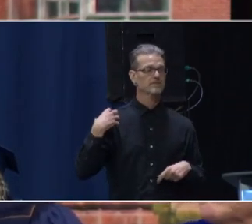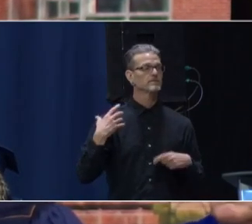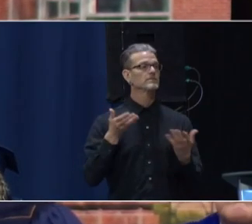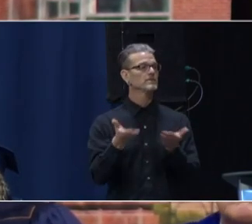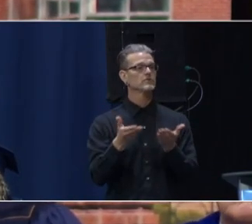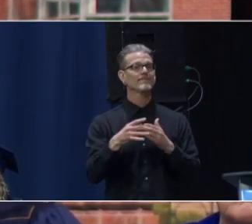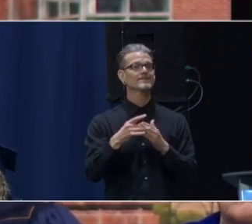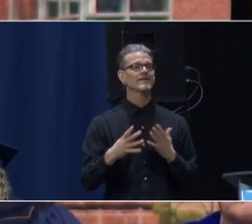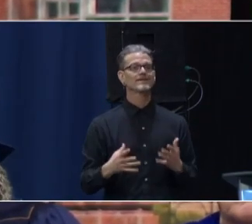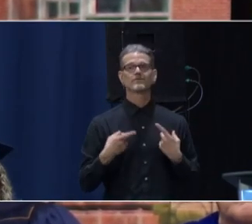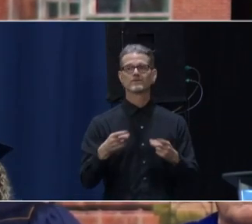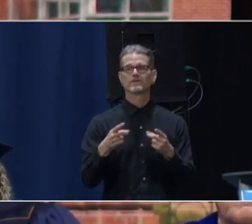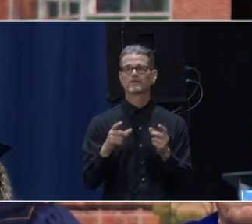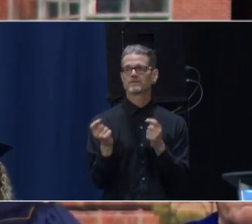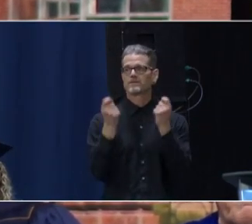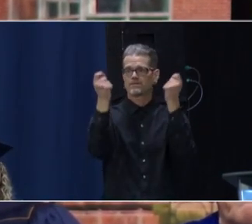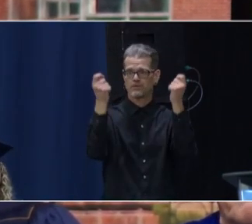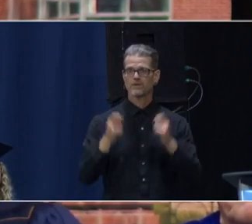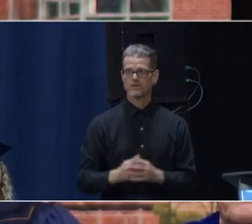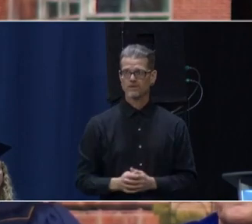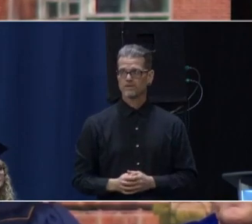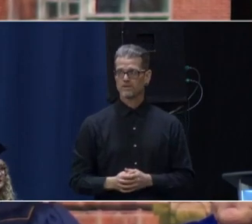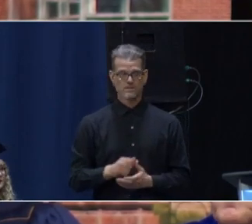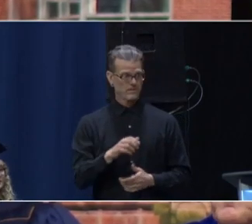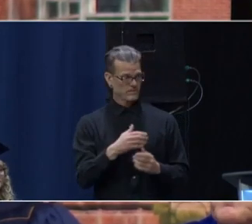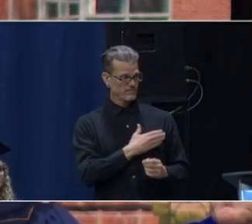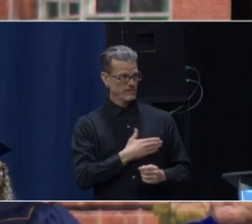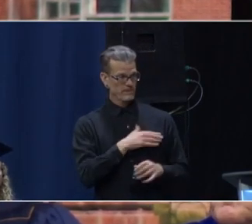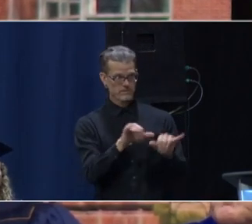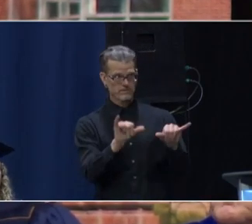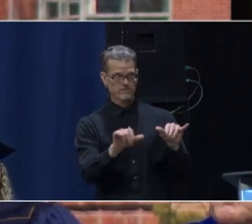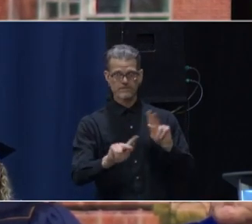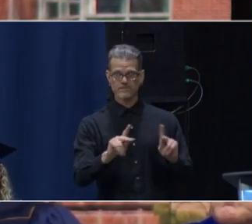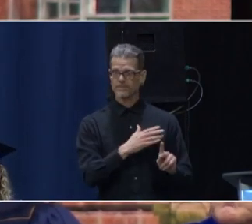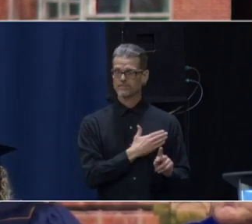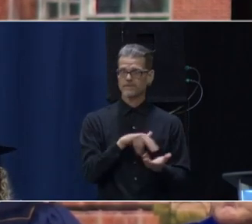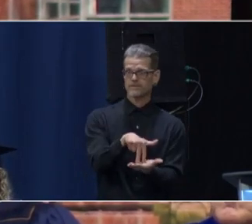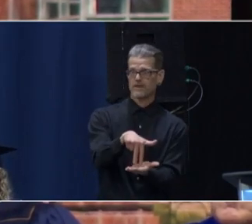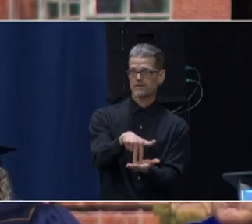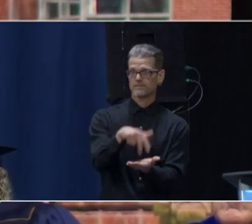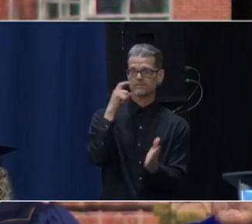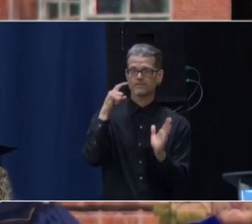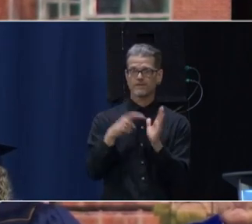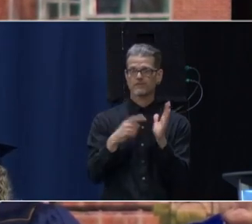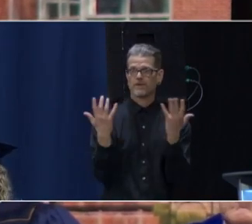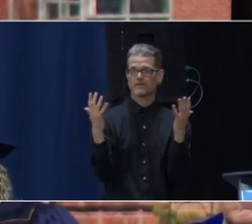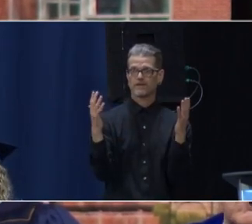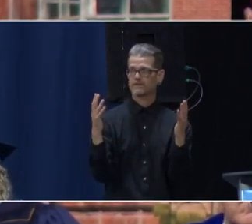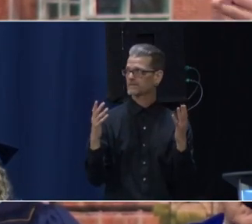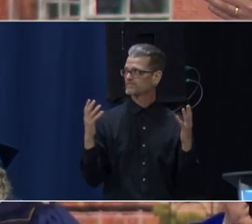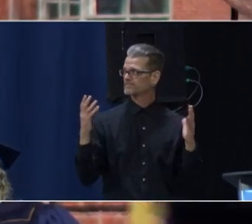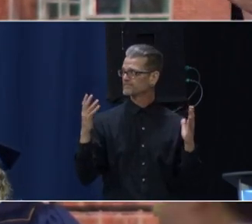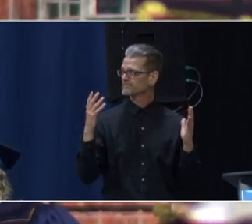as the leaders during these ceremonies. Would these faculty members please stand and be recognized?